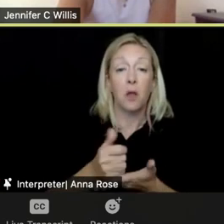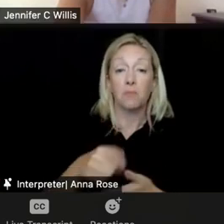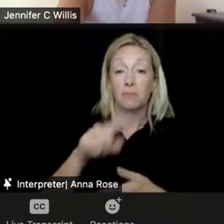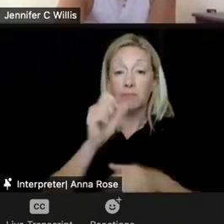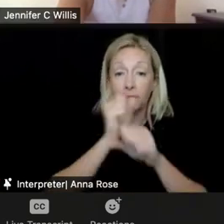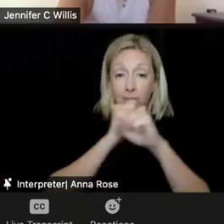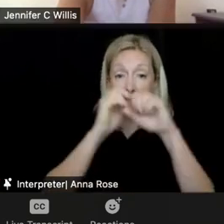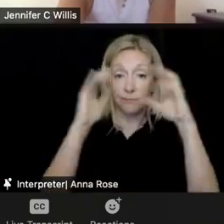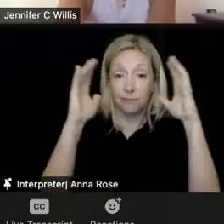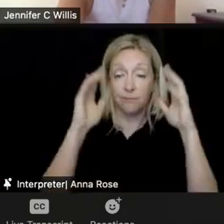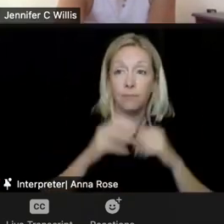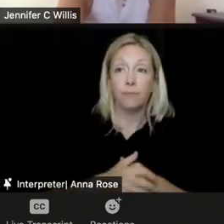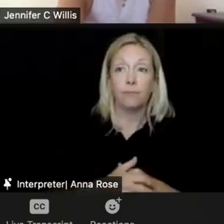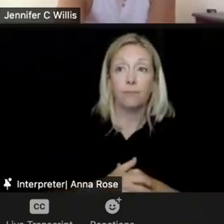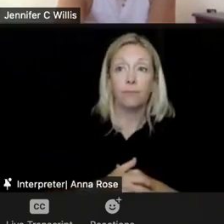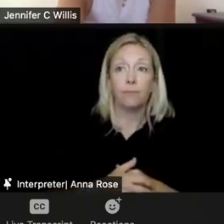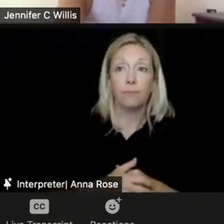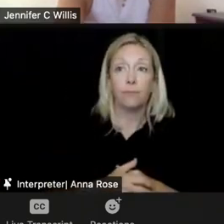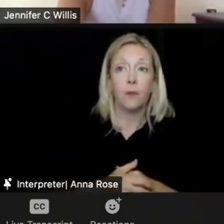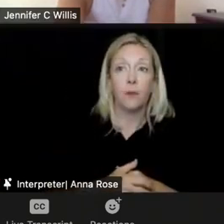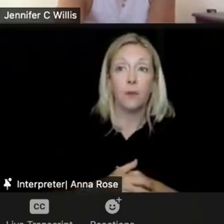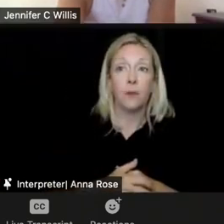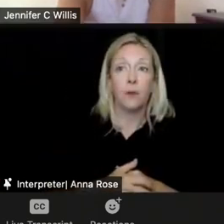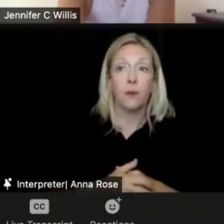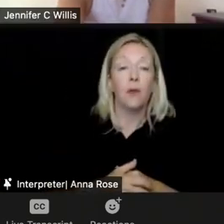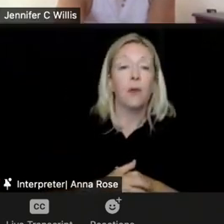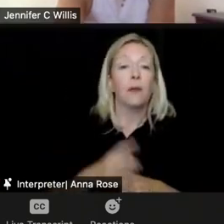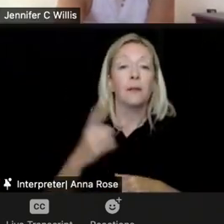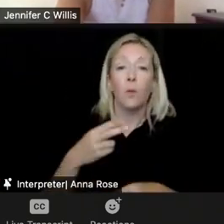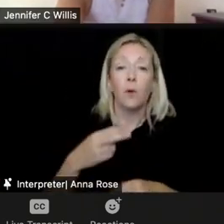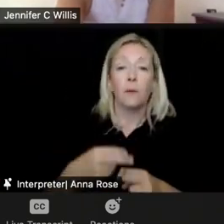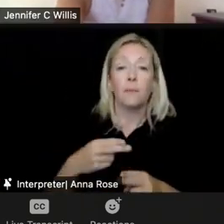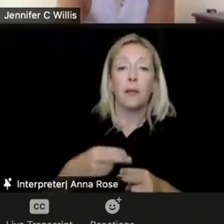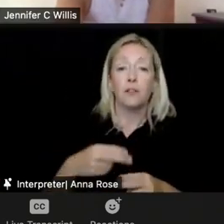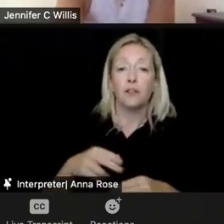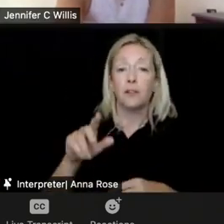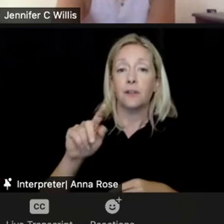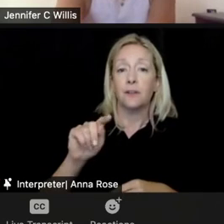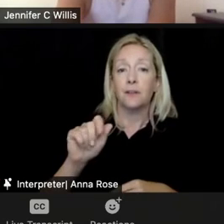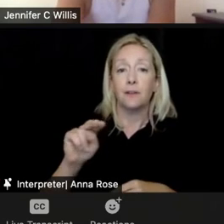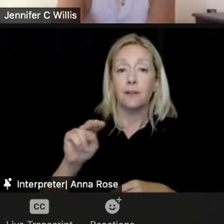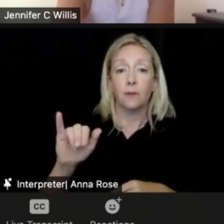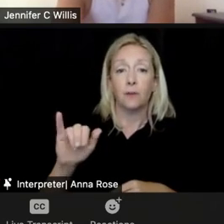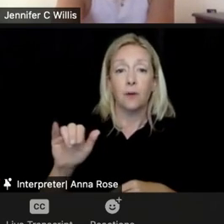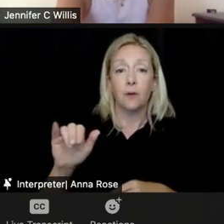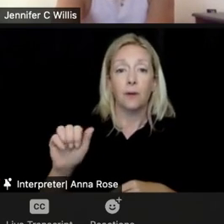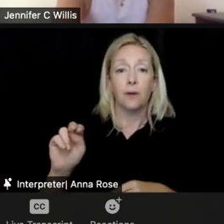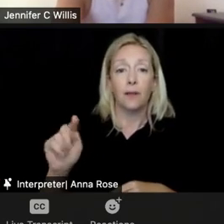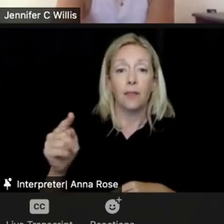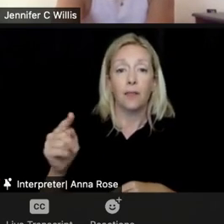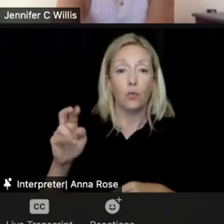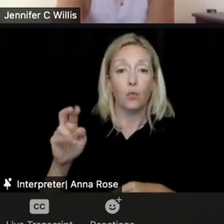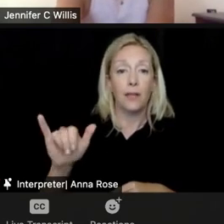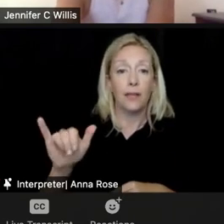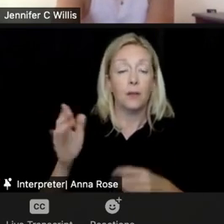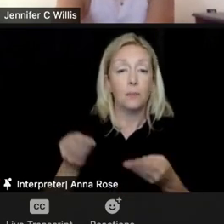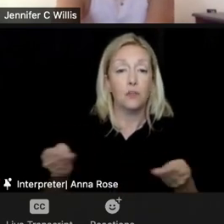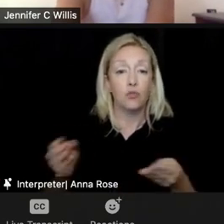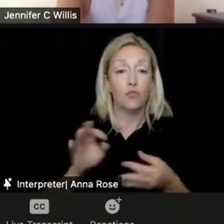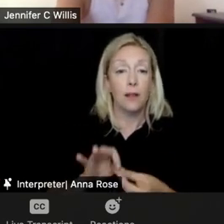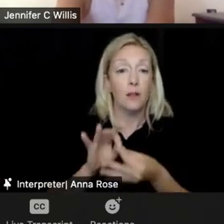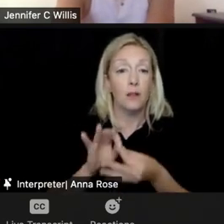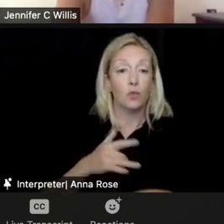Jen, Kathy mentioned Tanny Anthony's materials discussing sensory preferences. Those are fantastic,